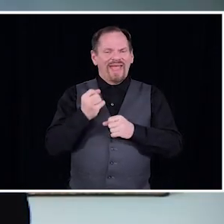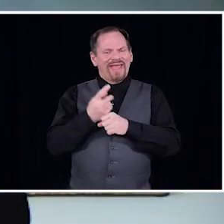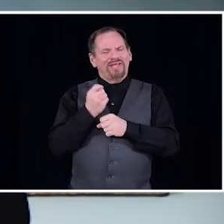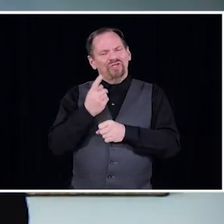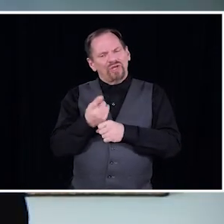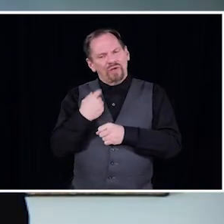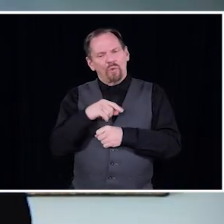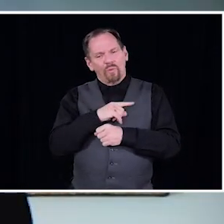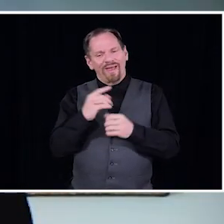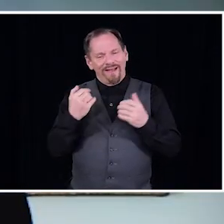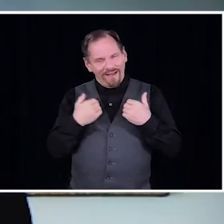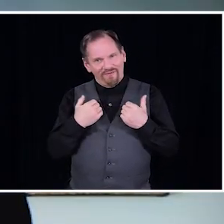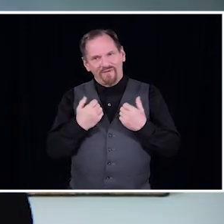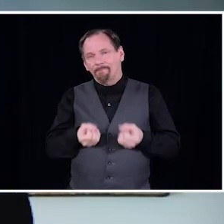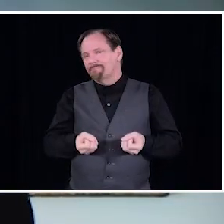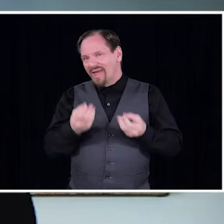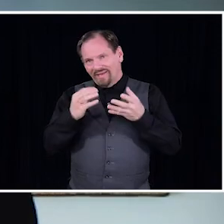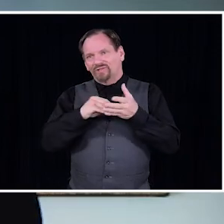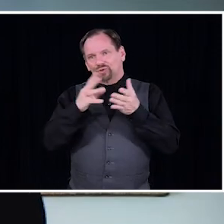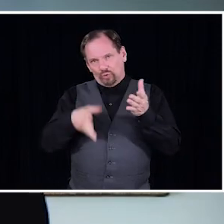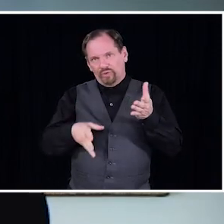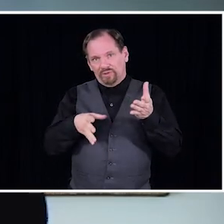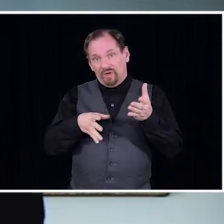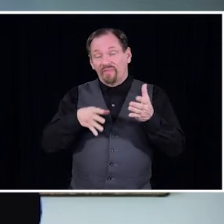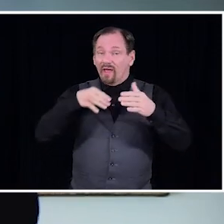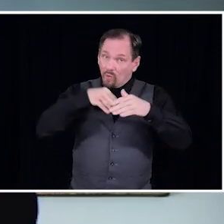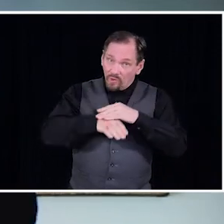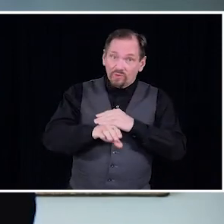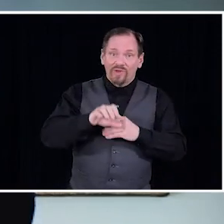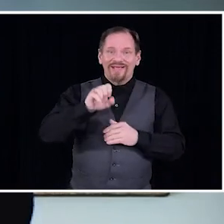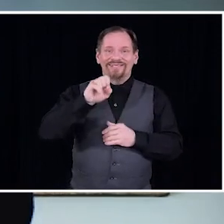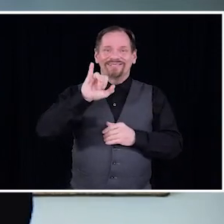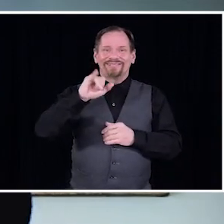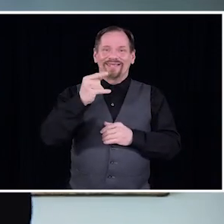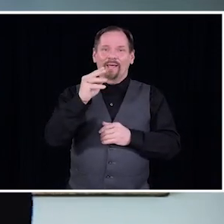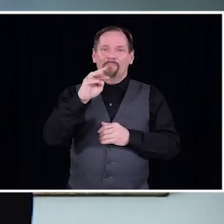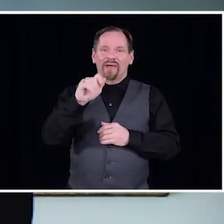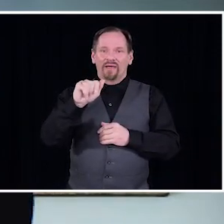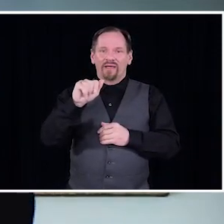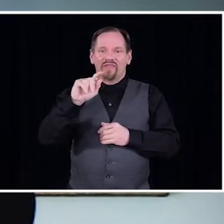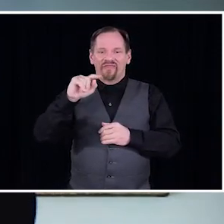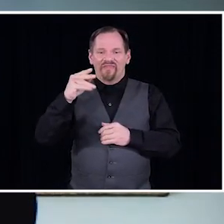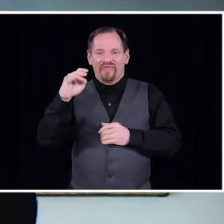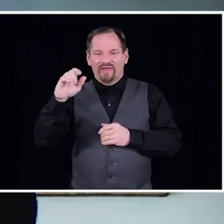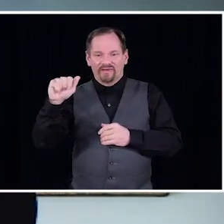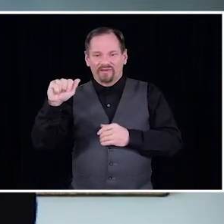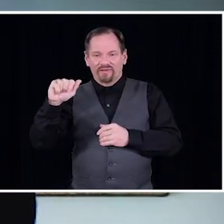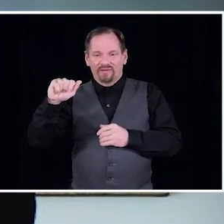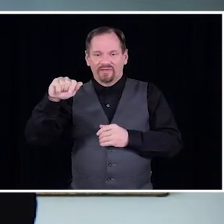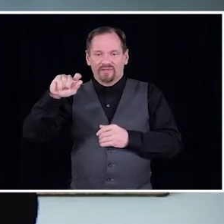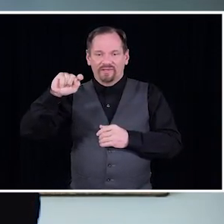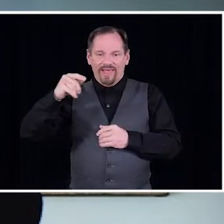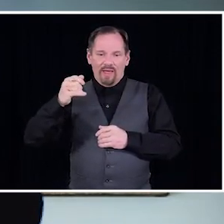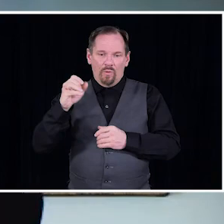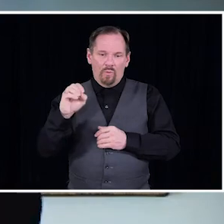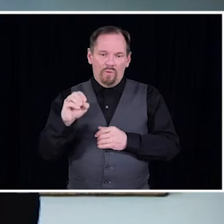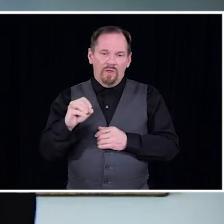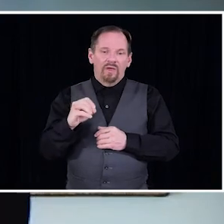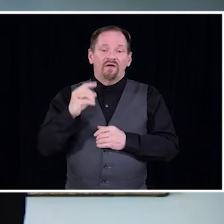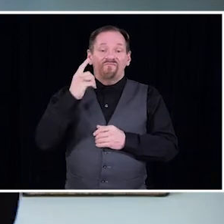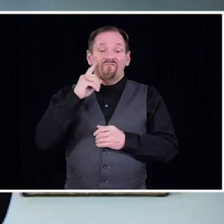Each year, we have an impressive number of students inducted into Sigma Theta Tau, the International Honor Society for